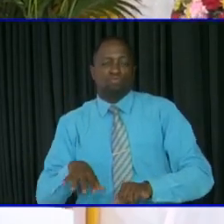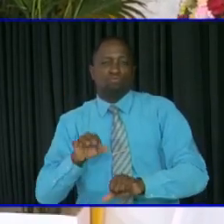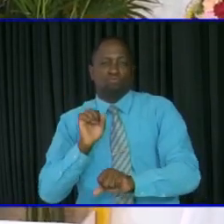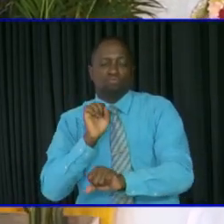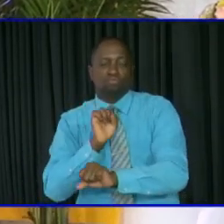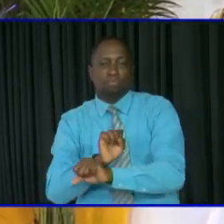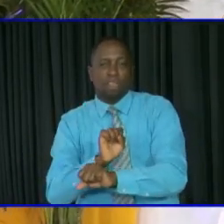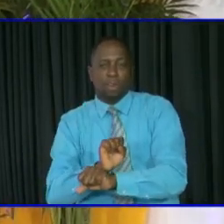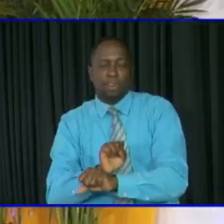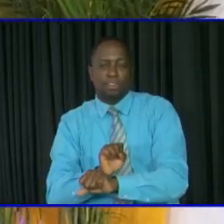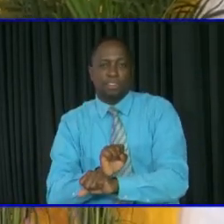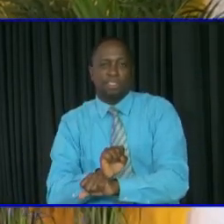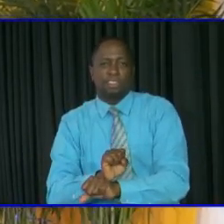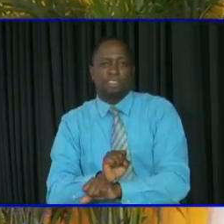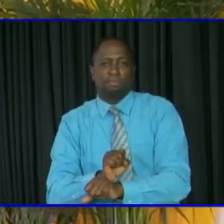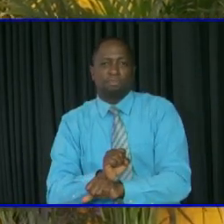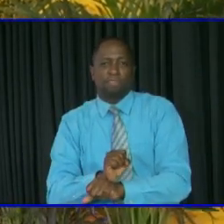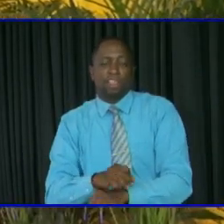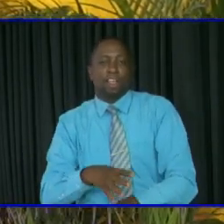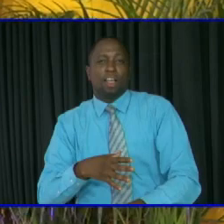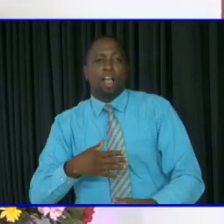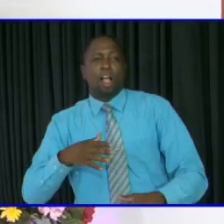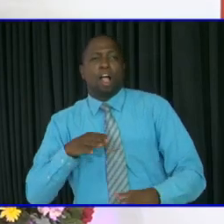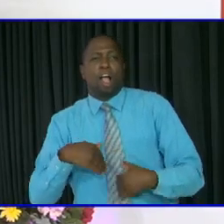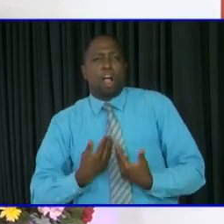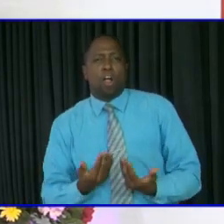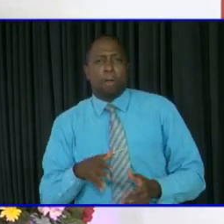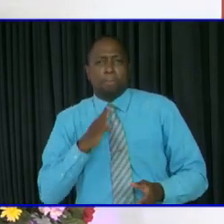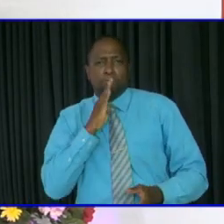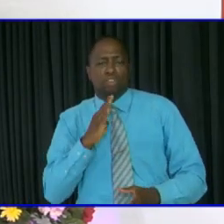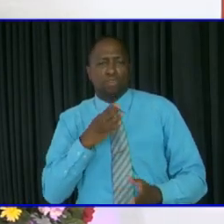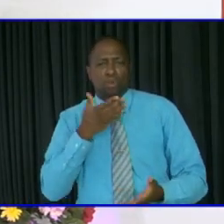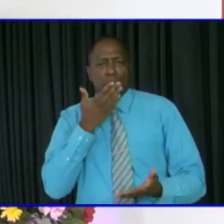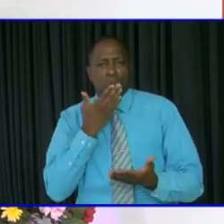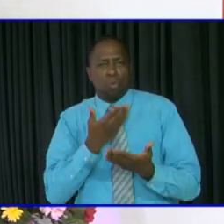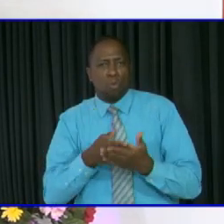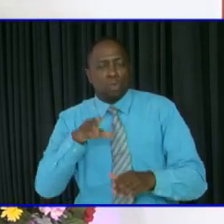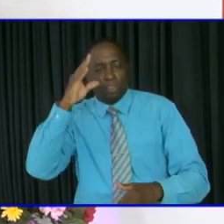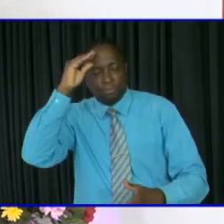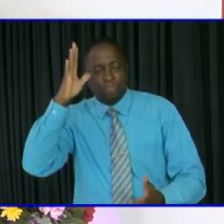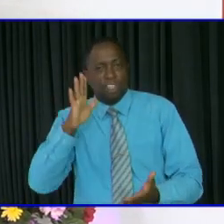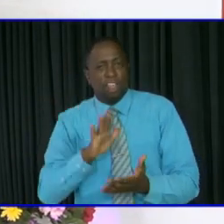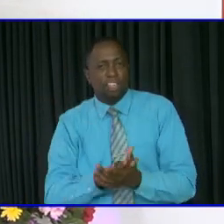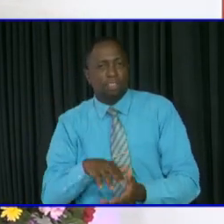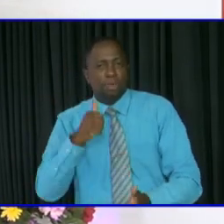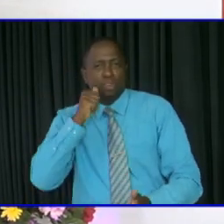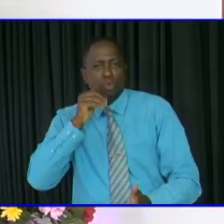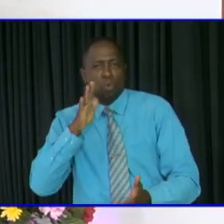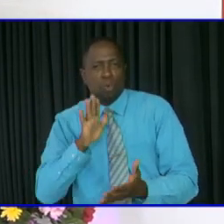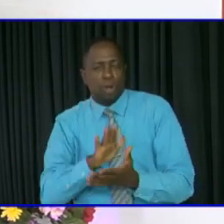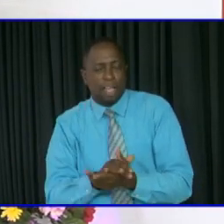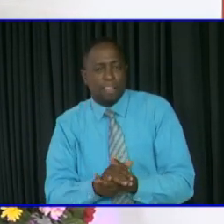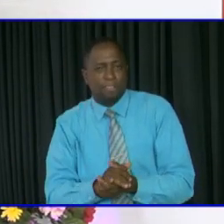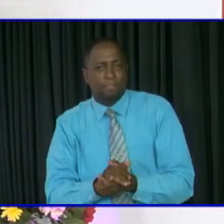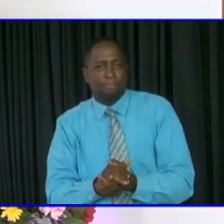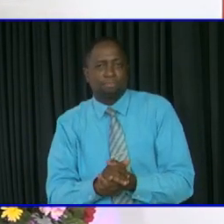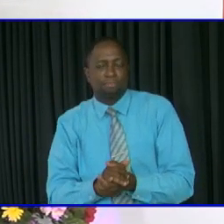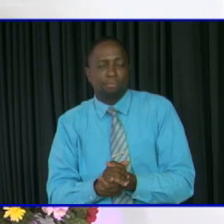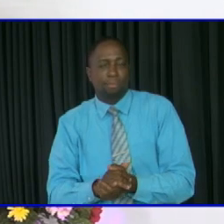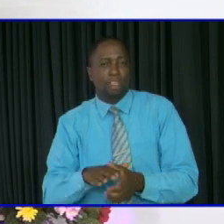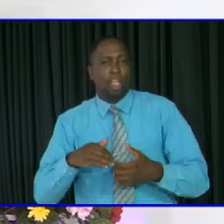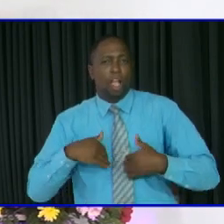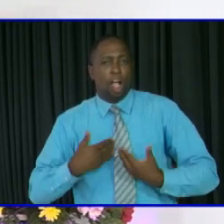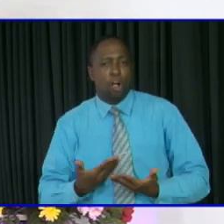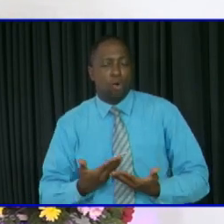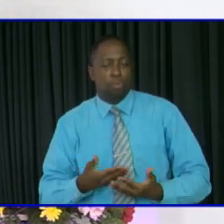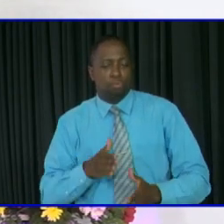you want to know how to be a good husband, if you want to know how to be a good wife, if you want to know how to be a